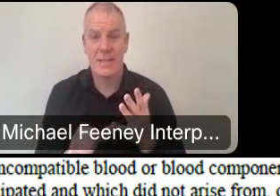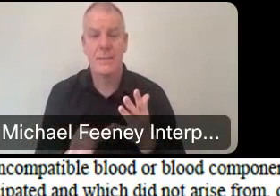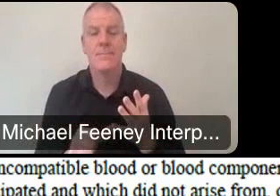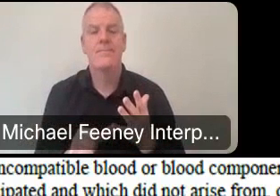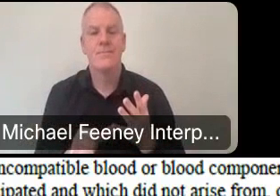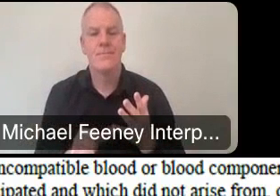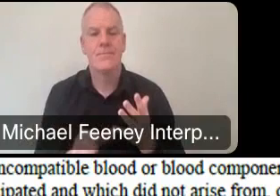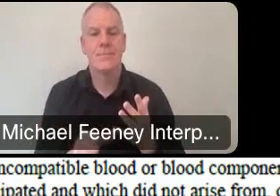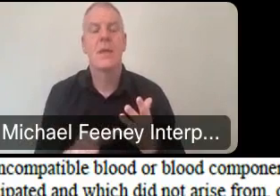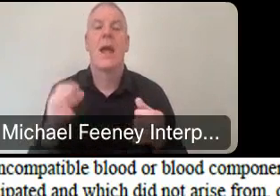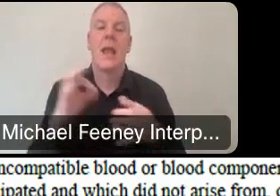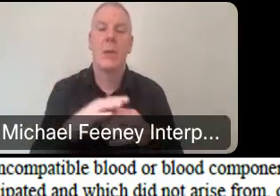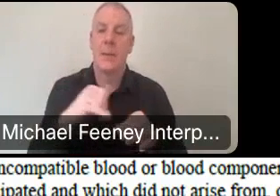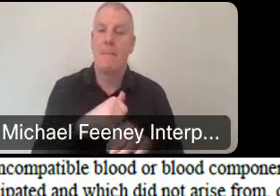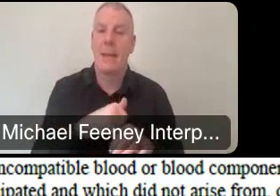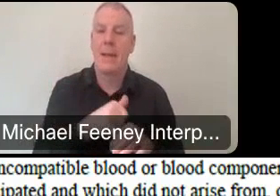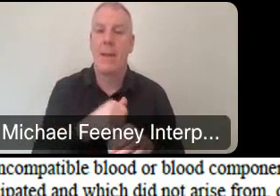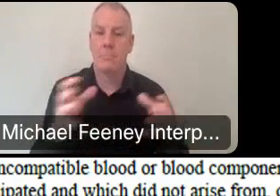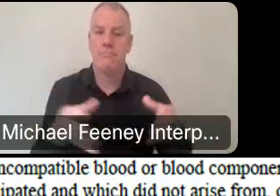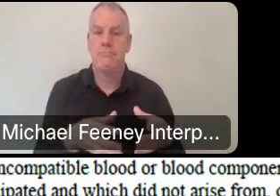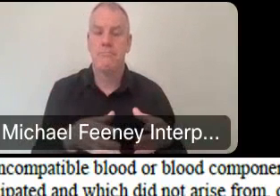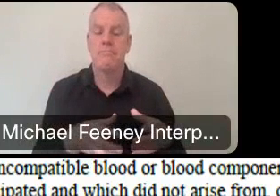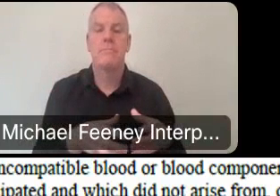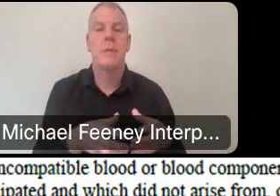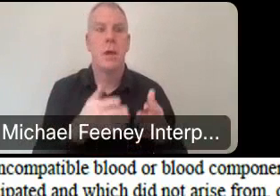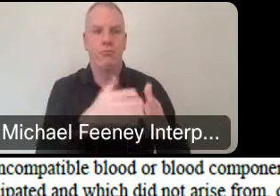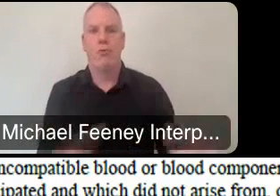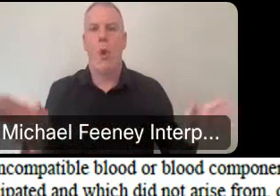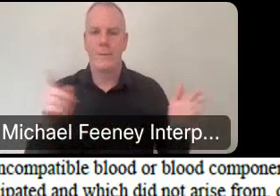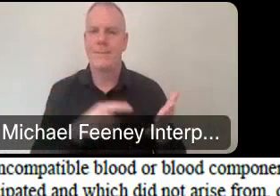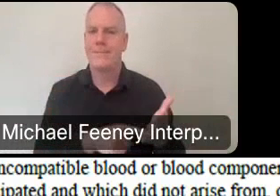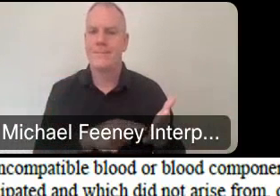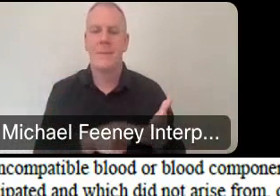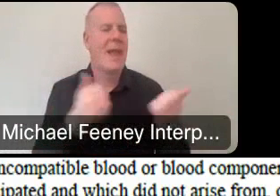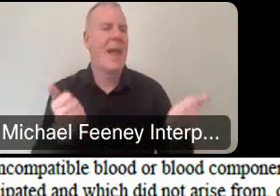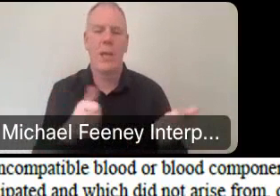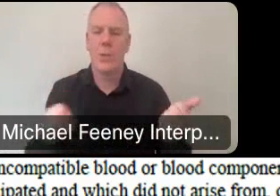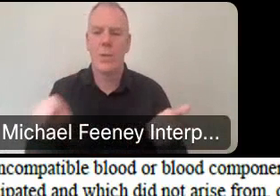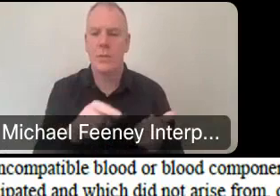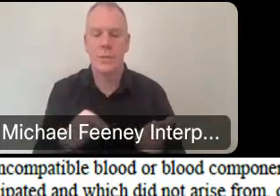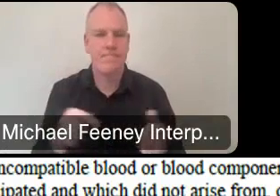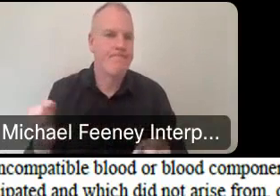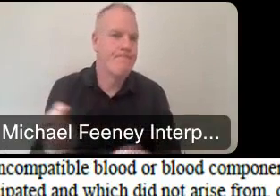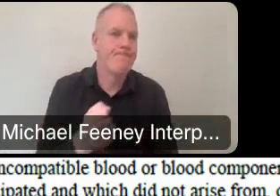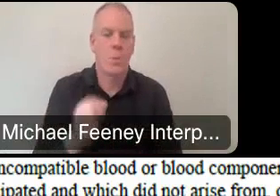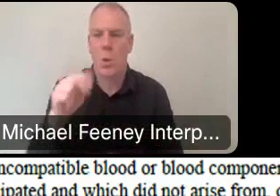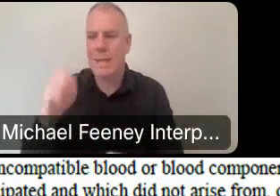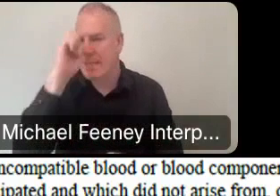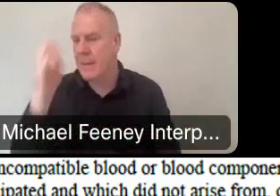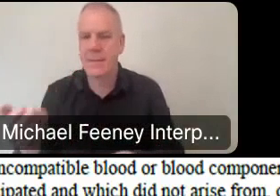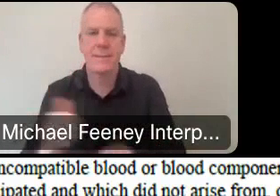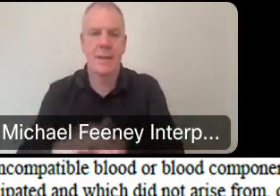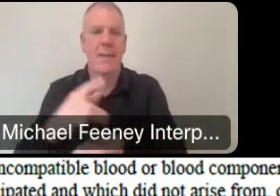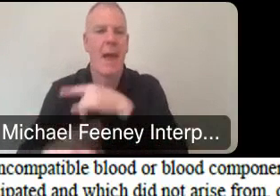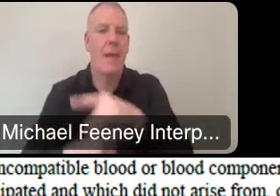more kind of medical fields and relatively broad. It applies to any unintended and unanticipated death